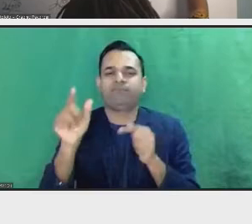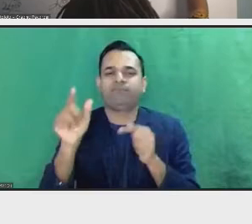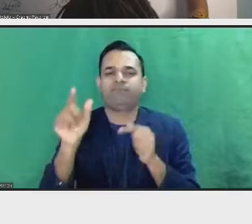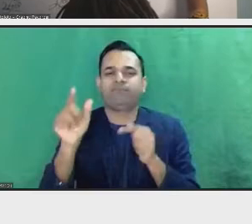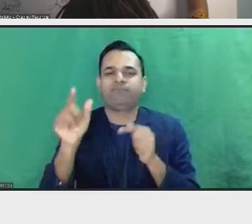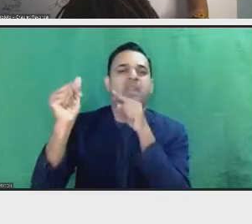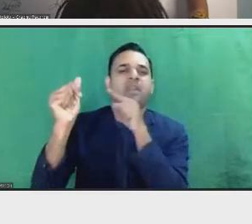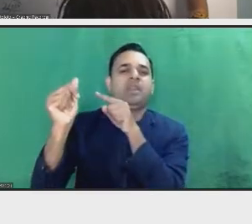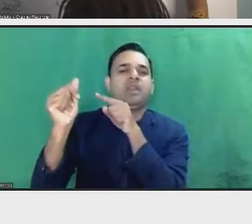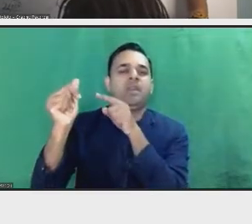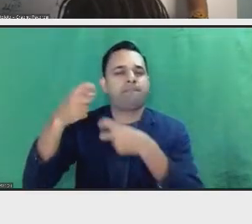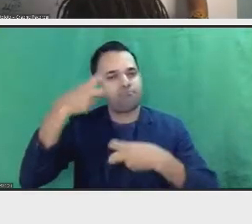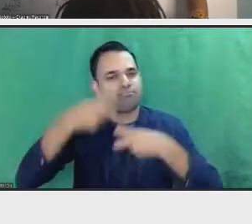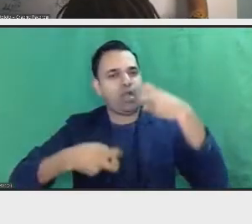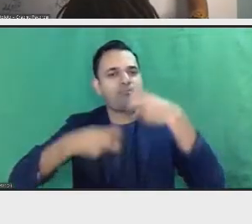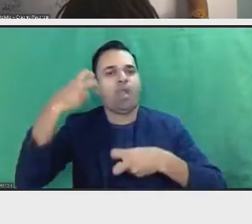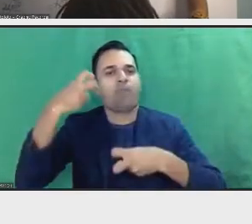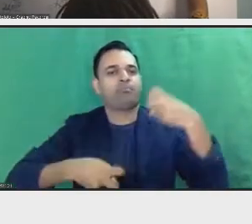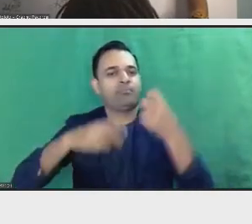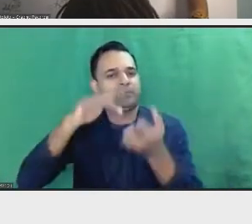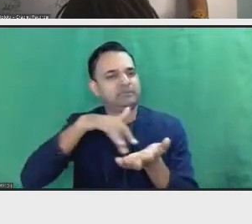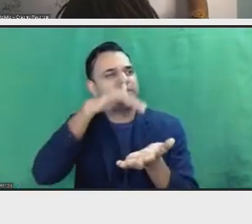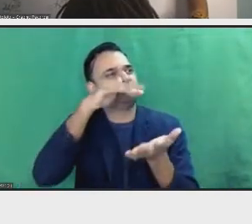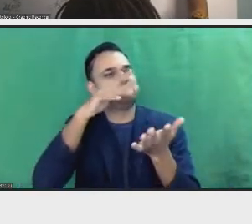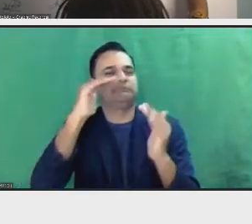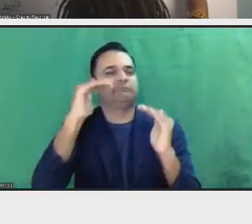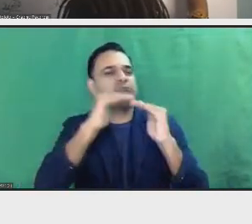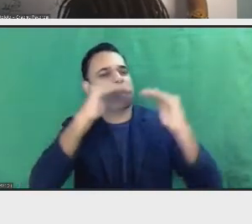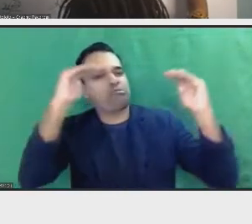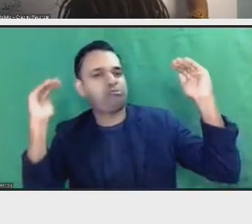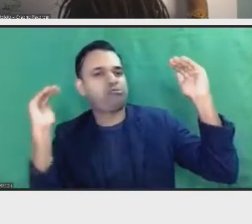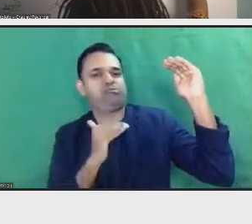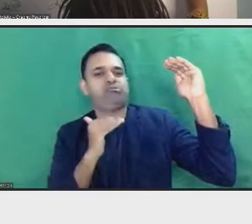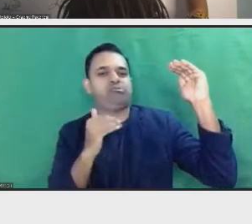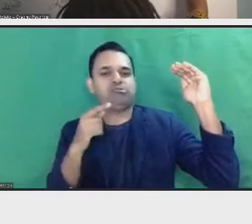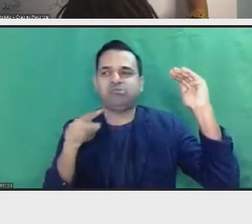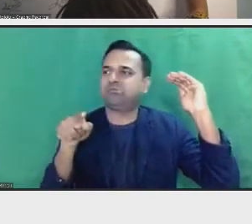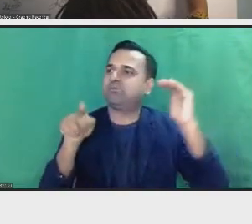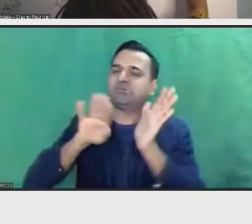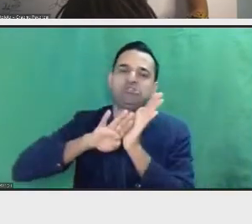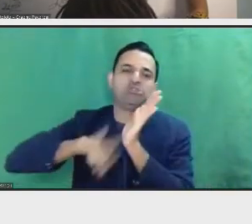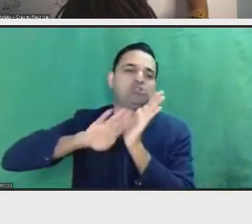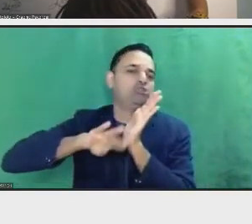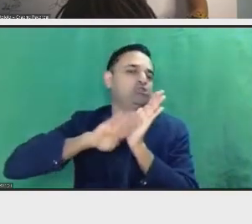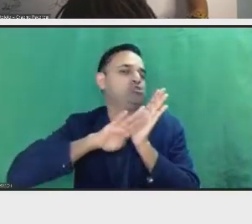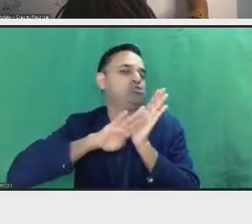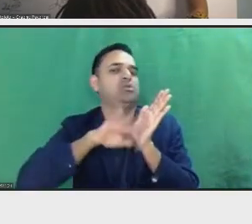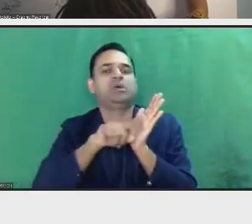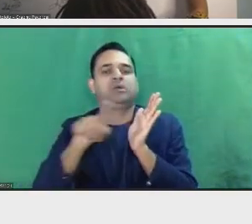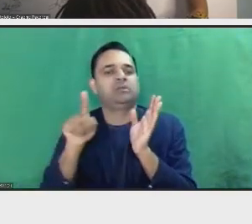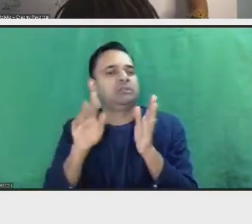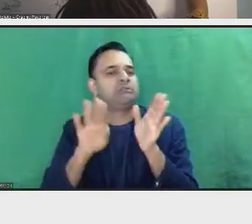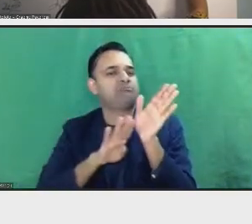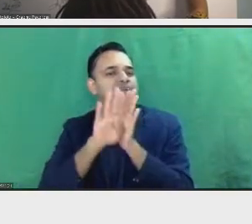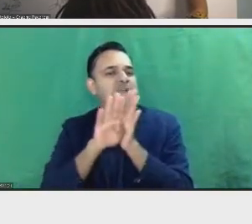the defining power that men have and that they exercise daily, and in all instances creating the world as it